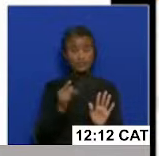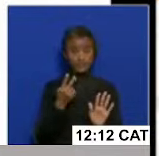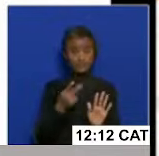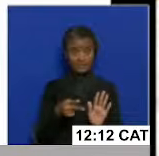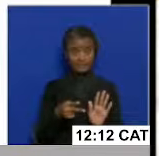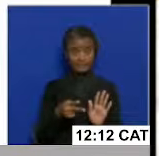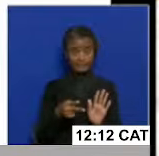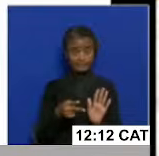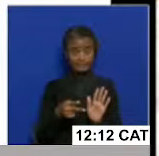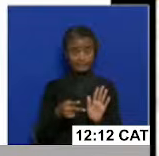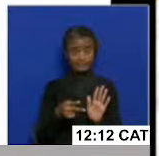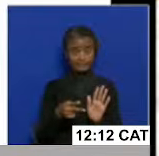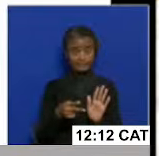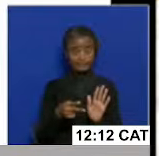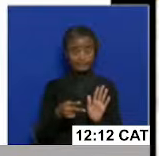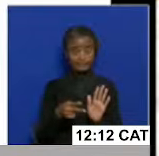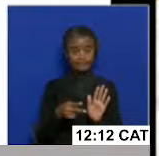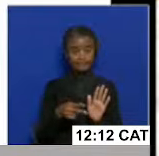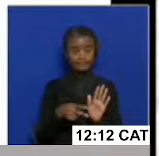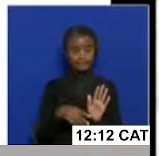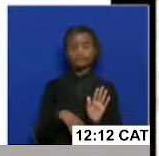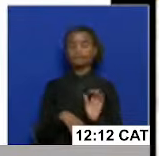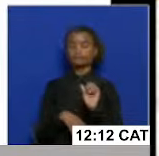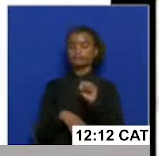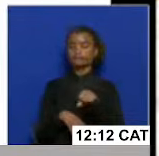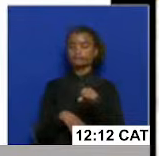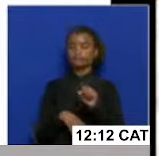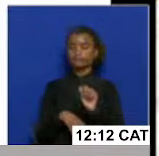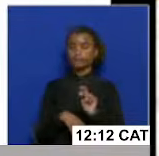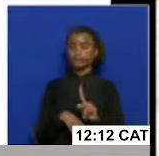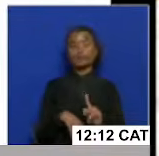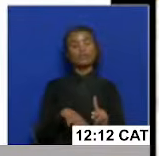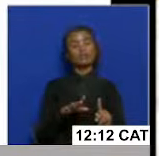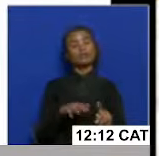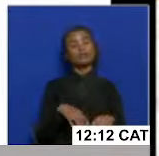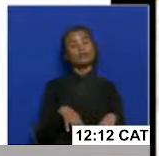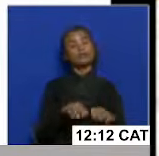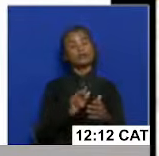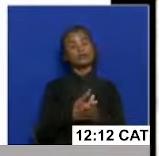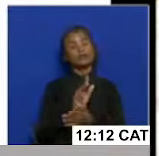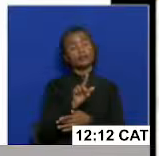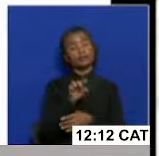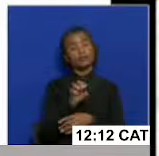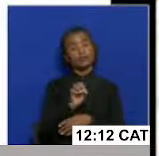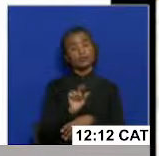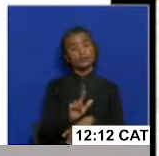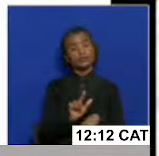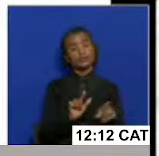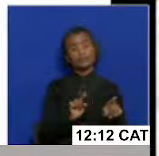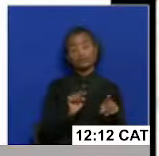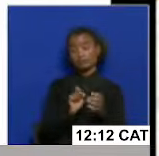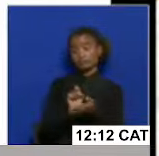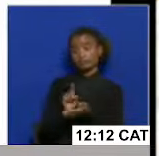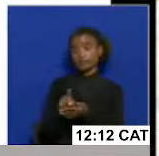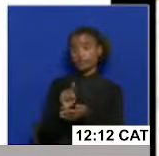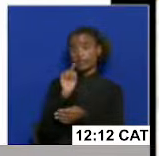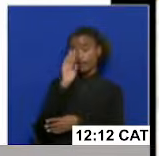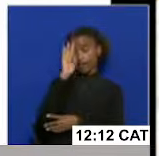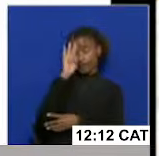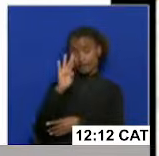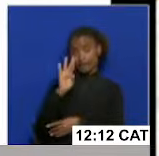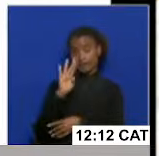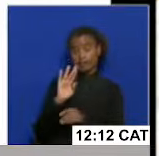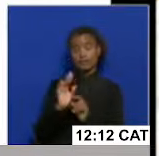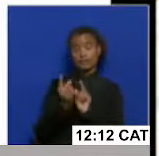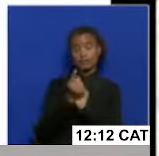Officer 8, Okay. yes, 18:07, Officer Stoles there says to you, "Hi, we need to meet." You reply to say,